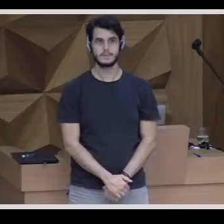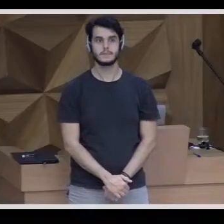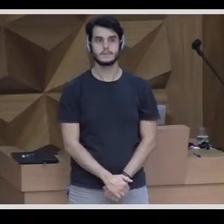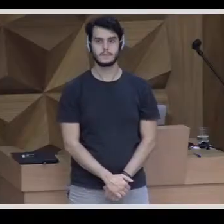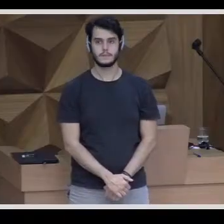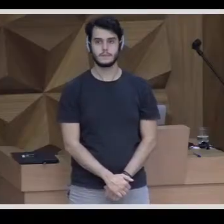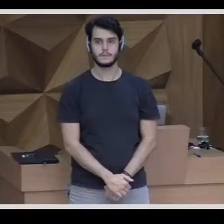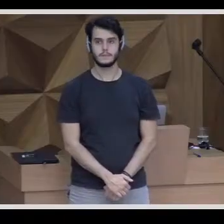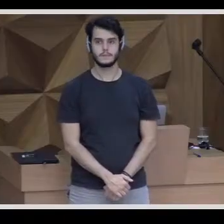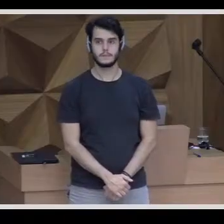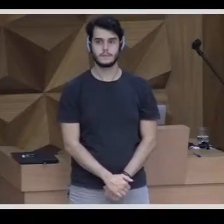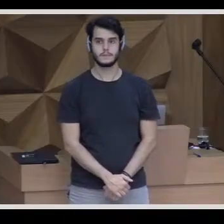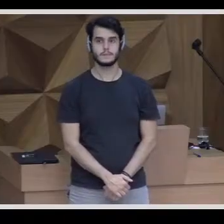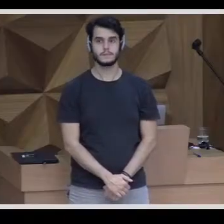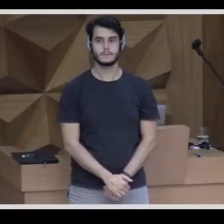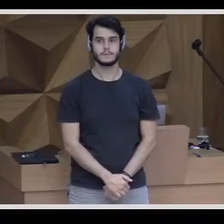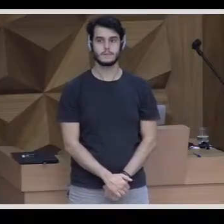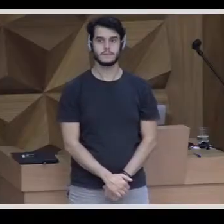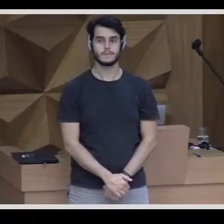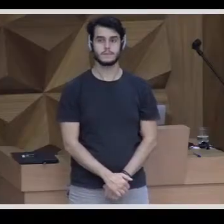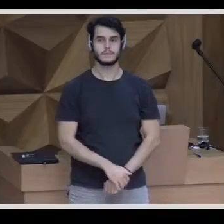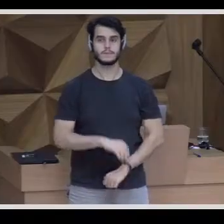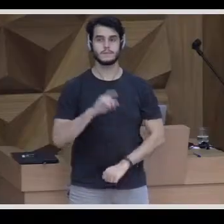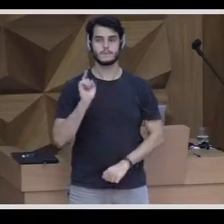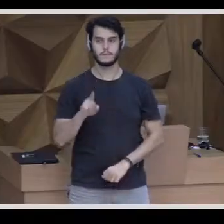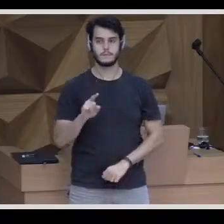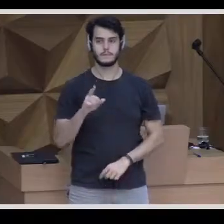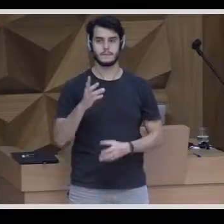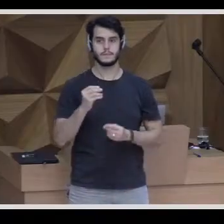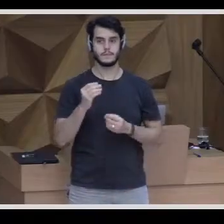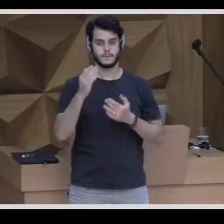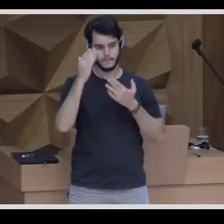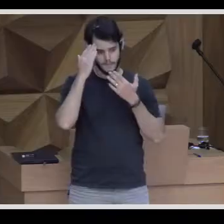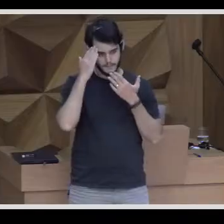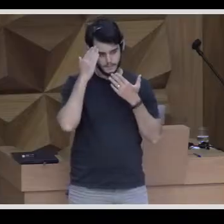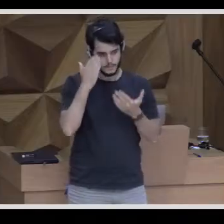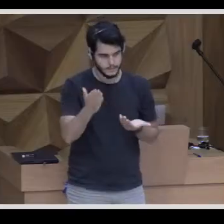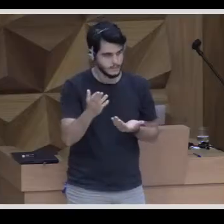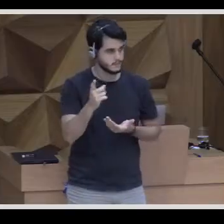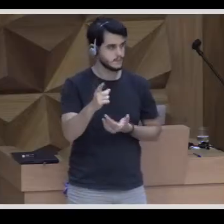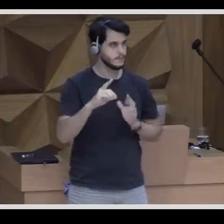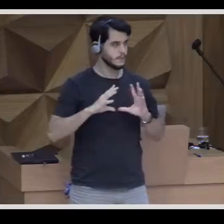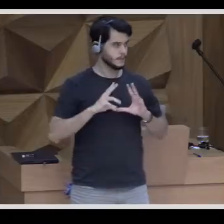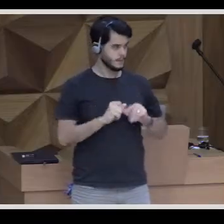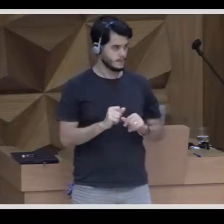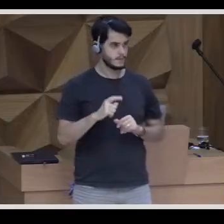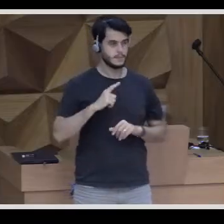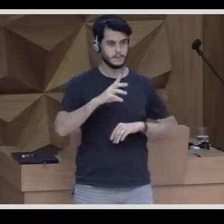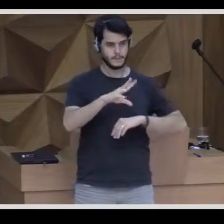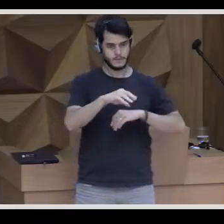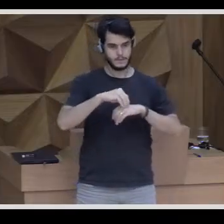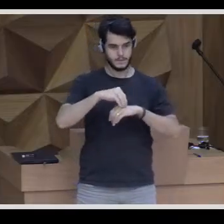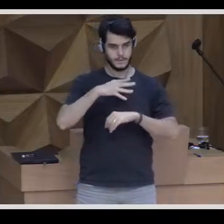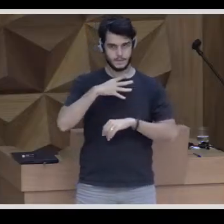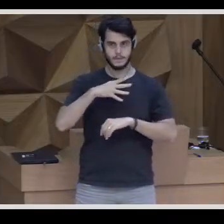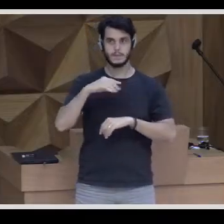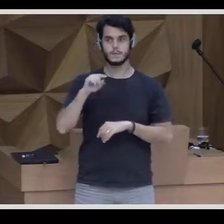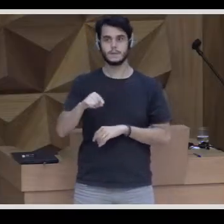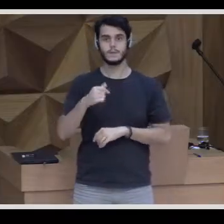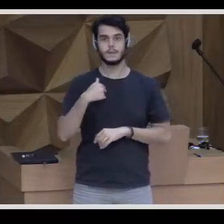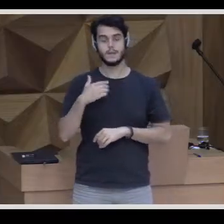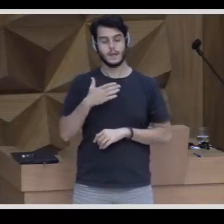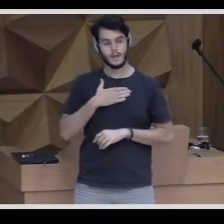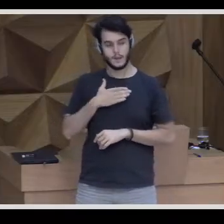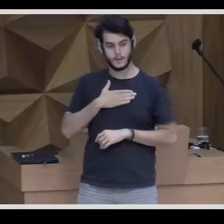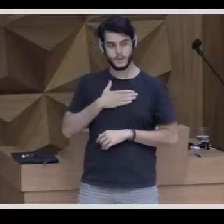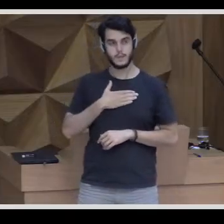Hi. Thanks for everything you just shared with us. Actually, I do not come from